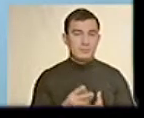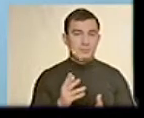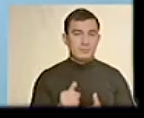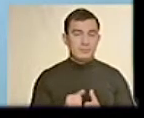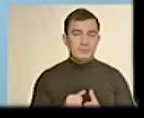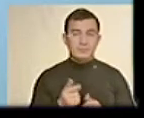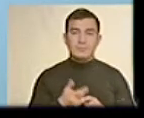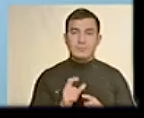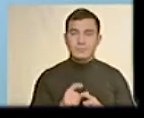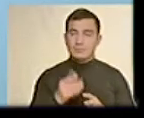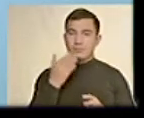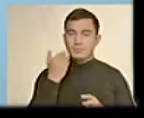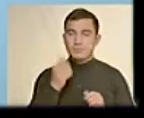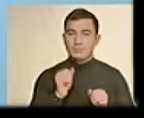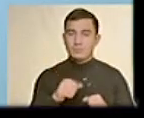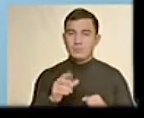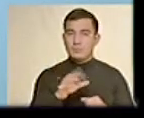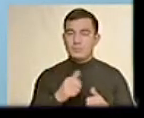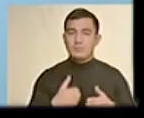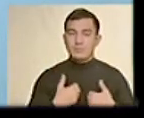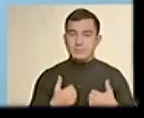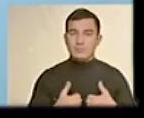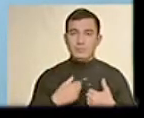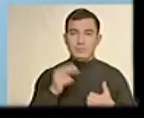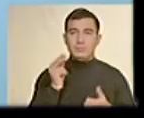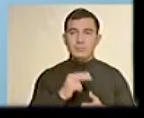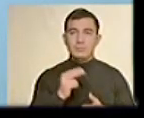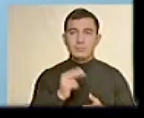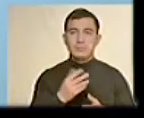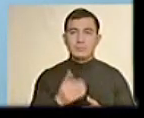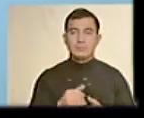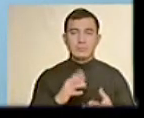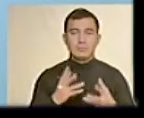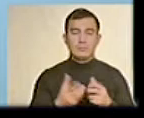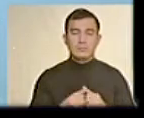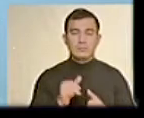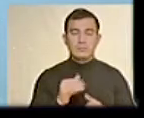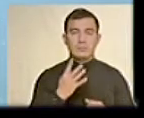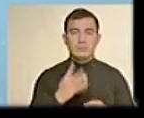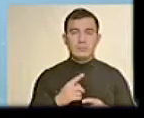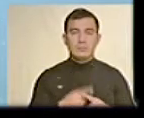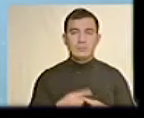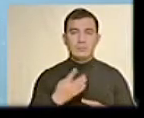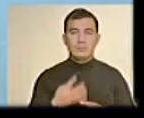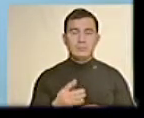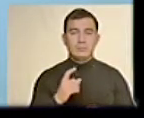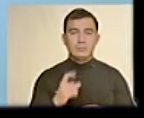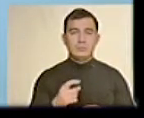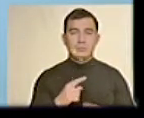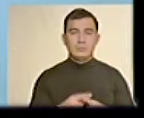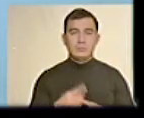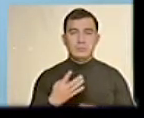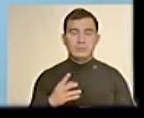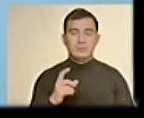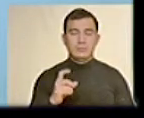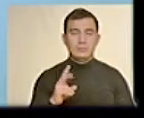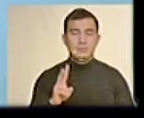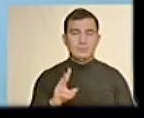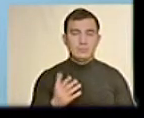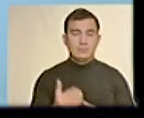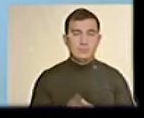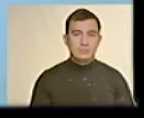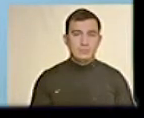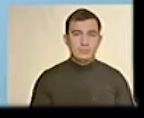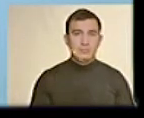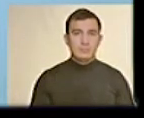ning kvadrati 4. Mana bu yerda 2 kare 2 ham 4. Natijada 4 plus 4x plus x kvadratni hosil qilamiz.